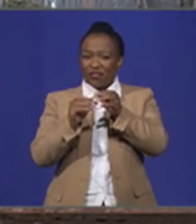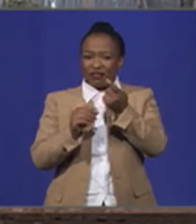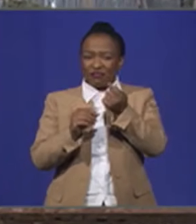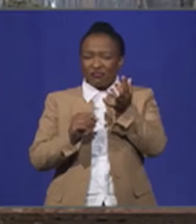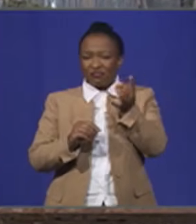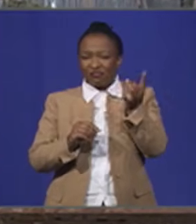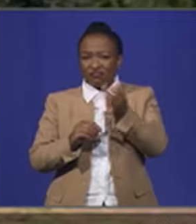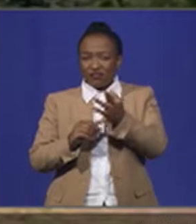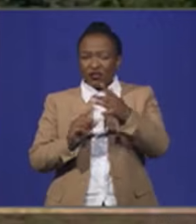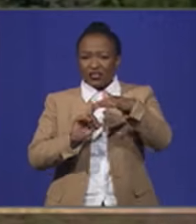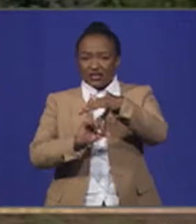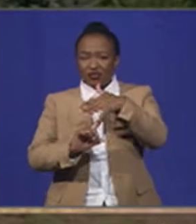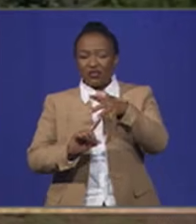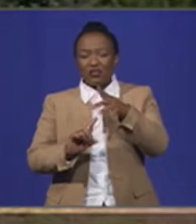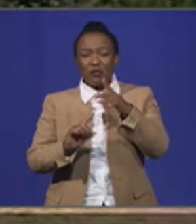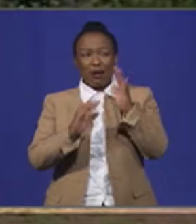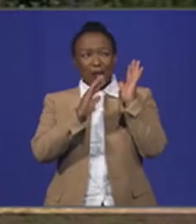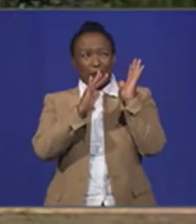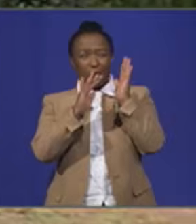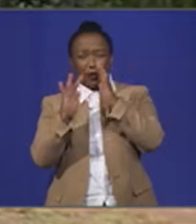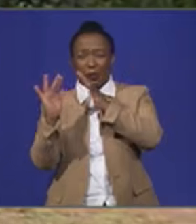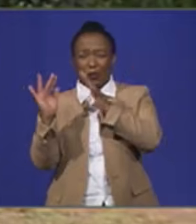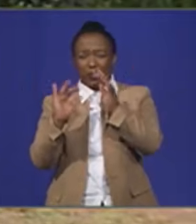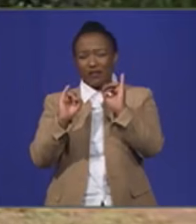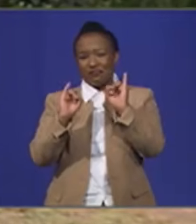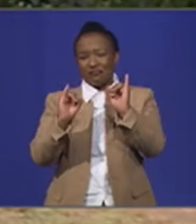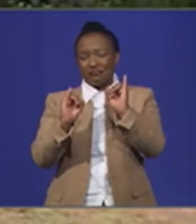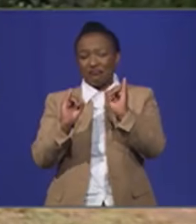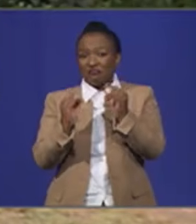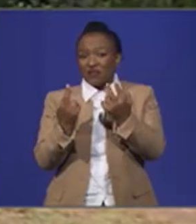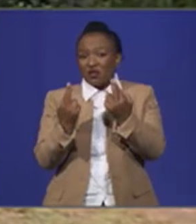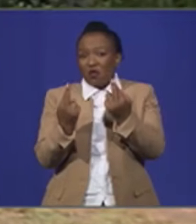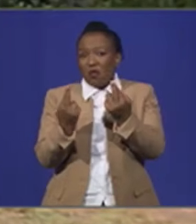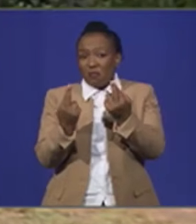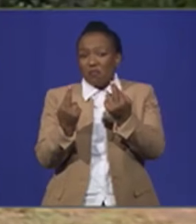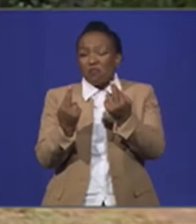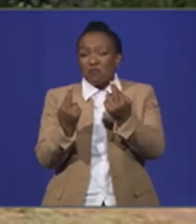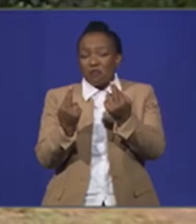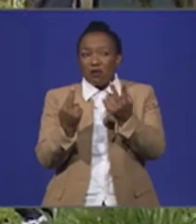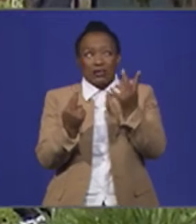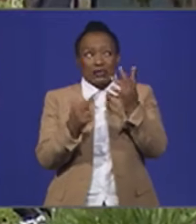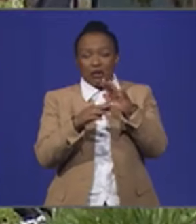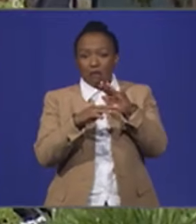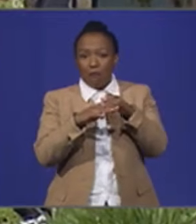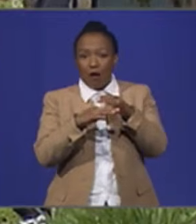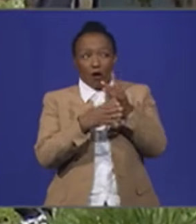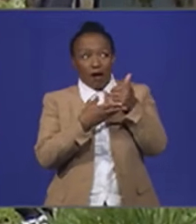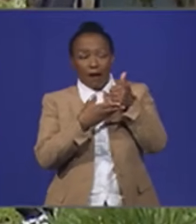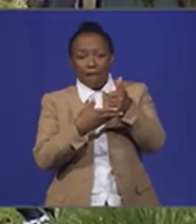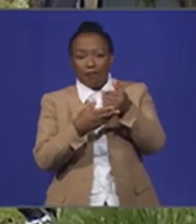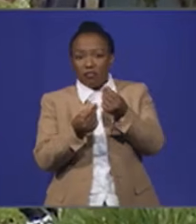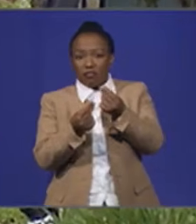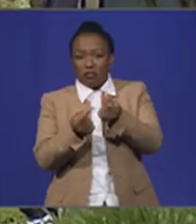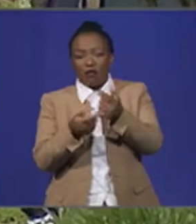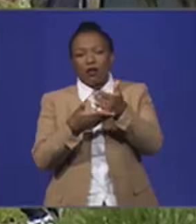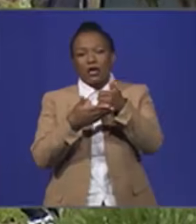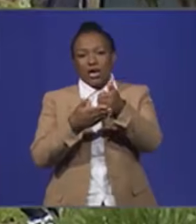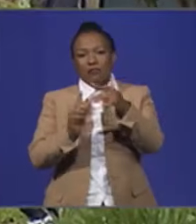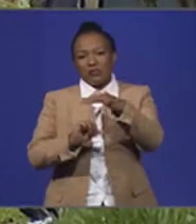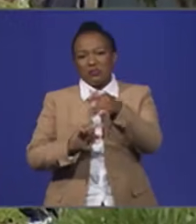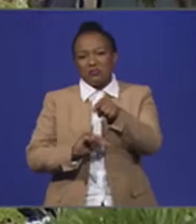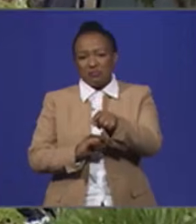a makgwakgwa a bosa mme bana le tsholofelo ya gore ke monokeng ya potlako e ka ba thusa go emelana le